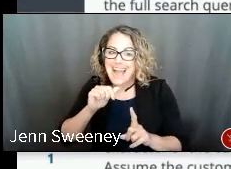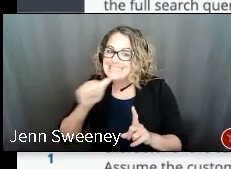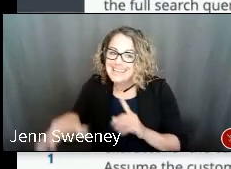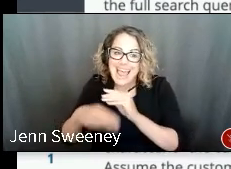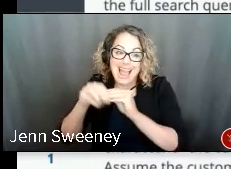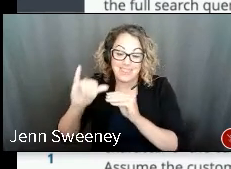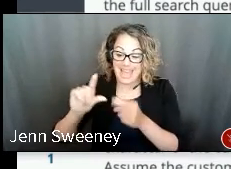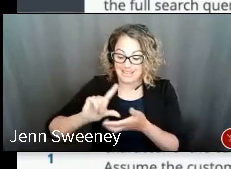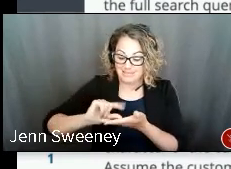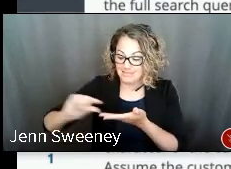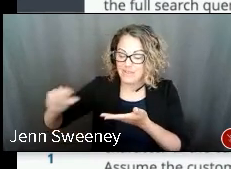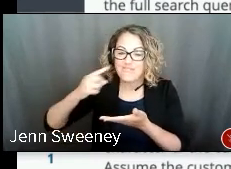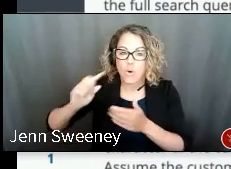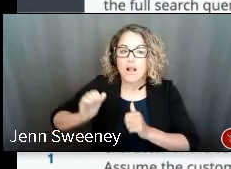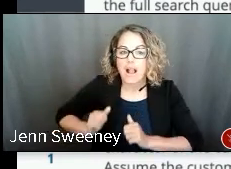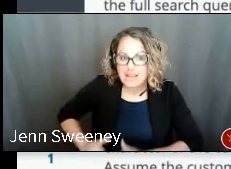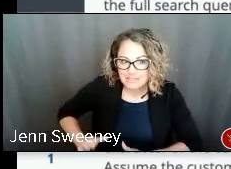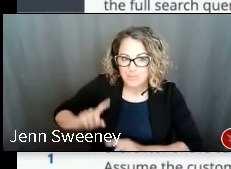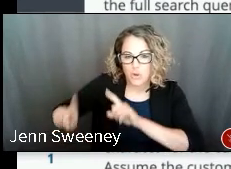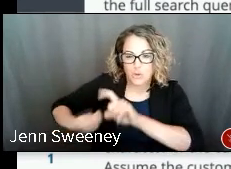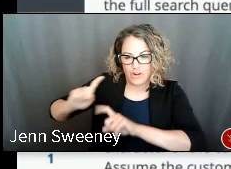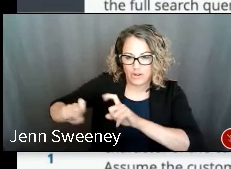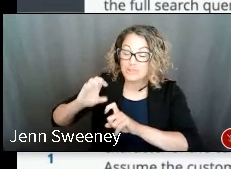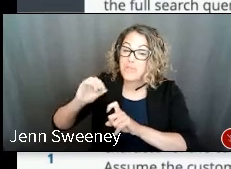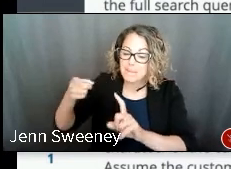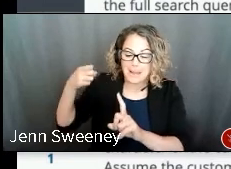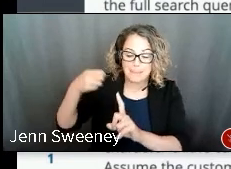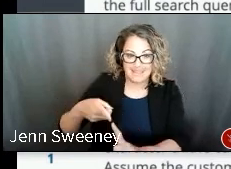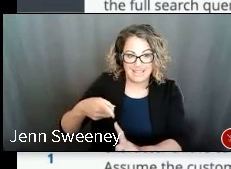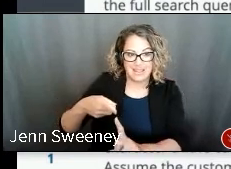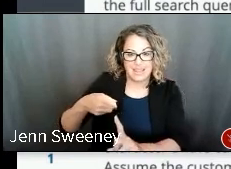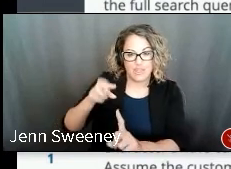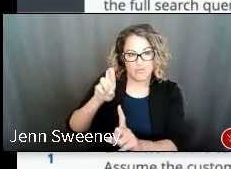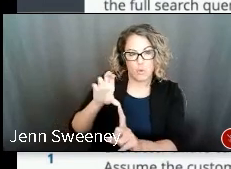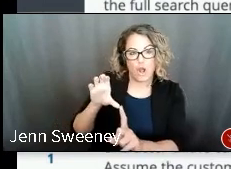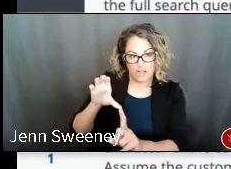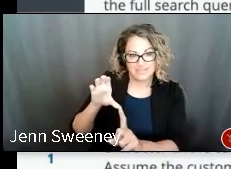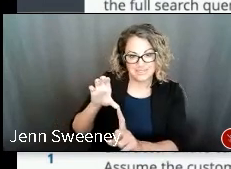that might be the root cause. Let me just add the lowercase here.